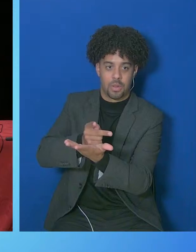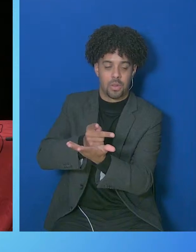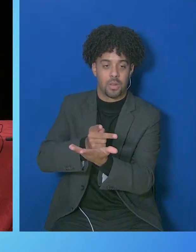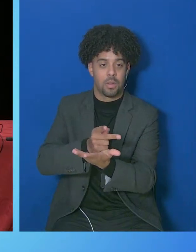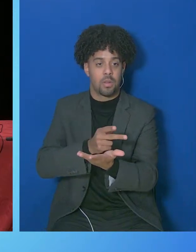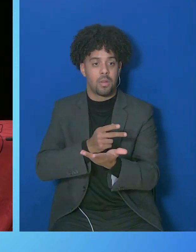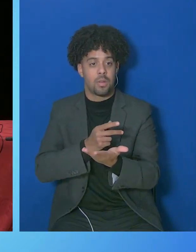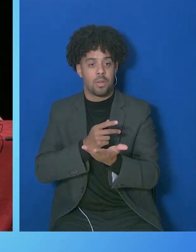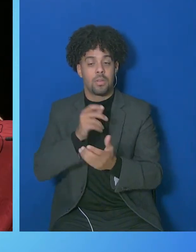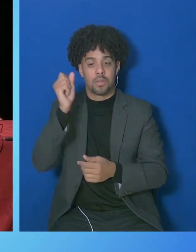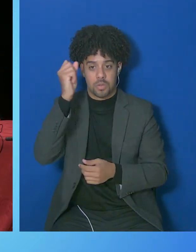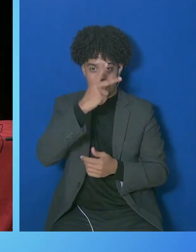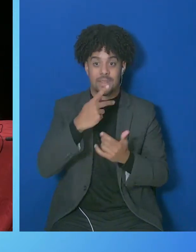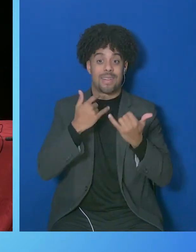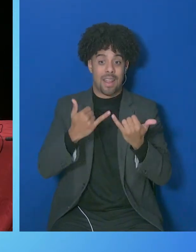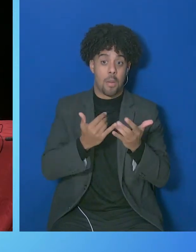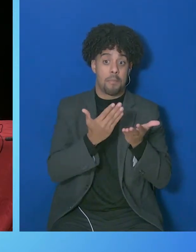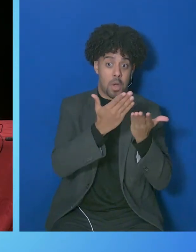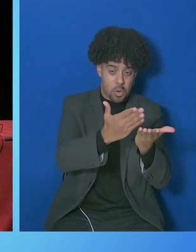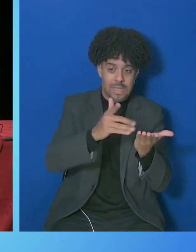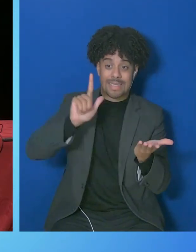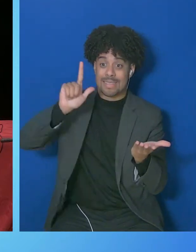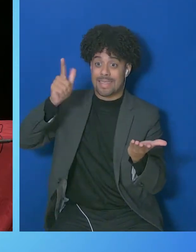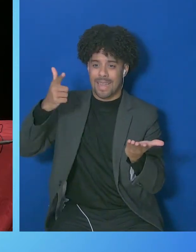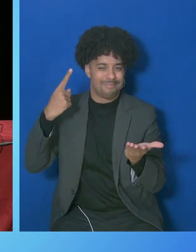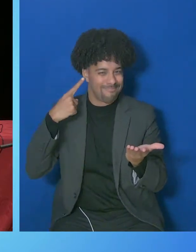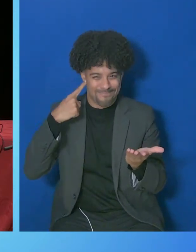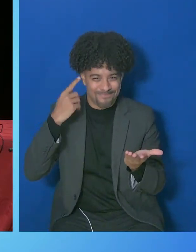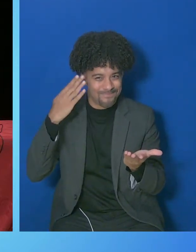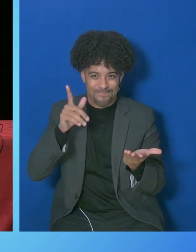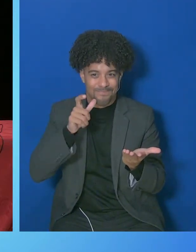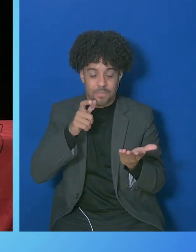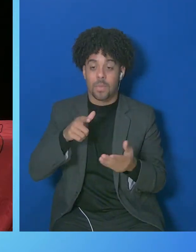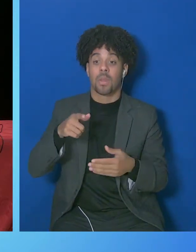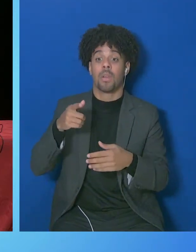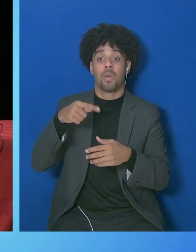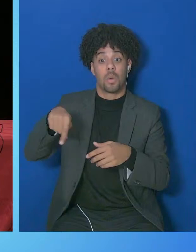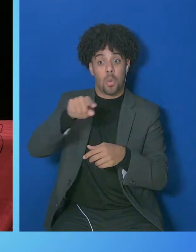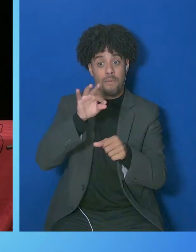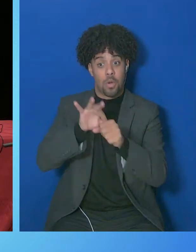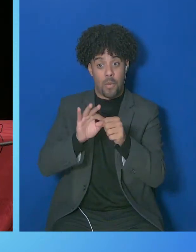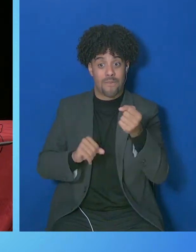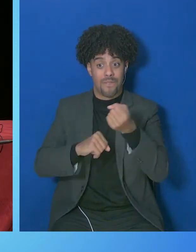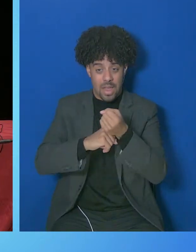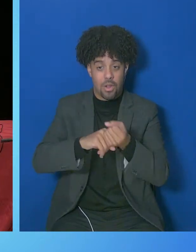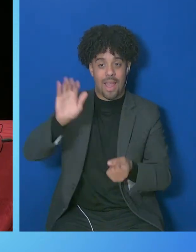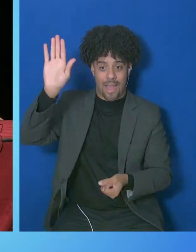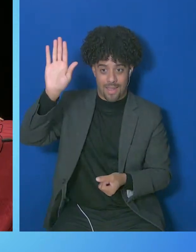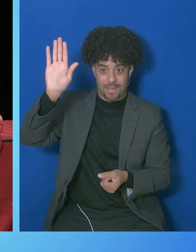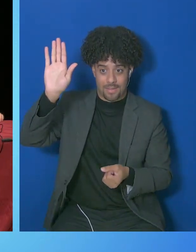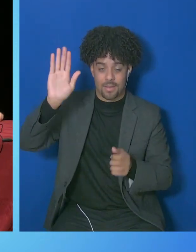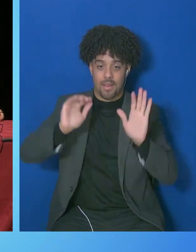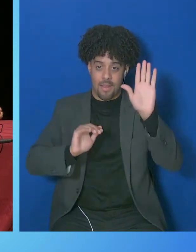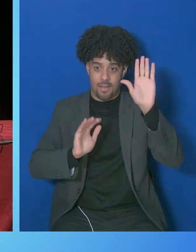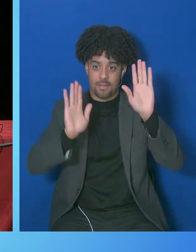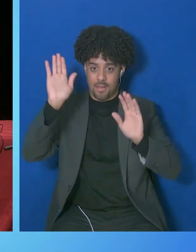I have a motion and a second. All those in favor say aye. Aye. Aye.